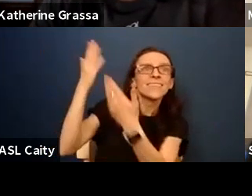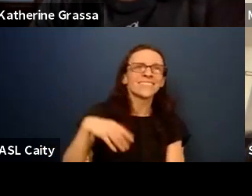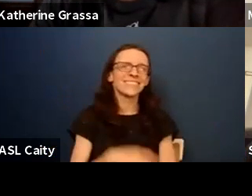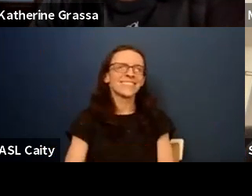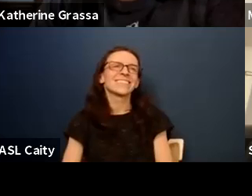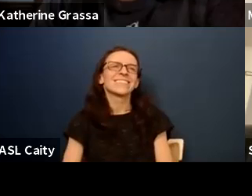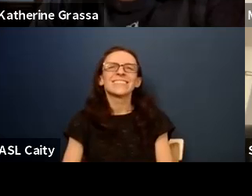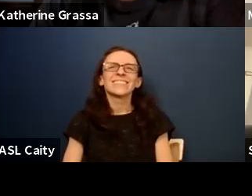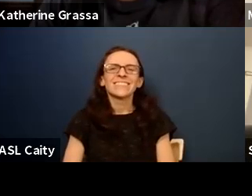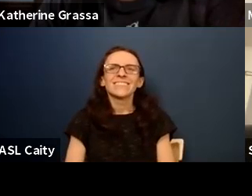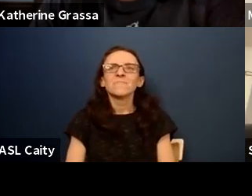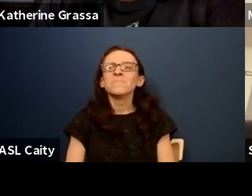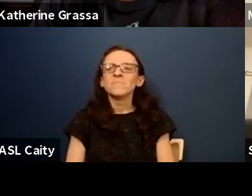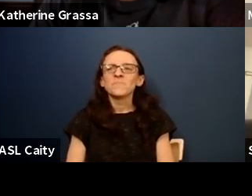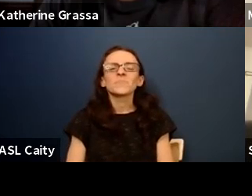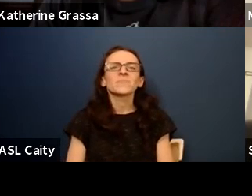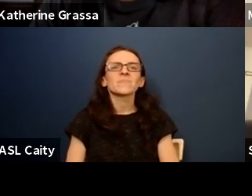right. So